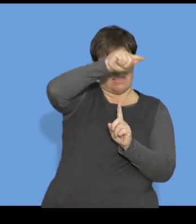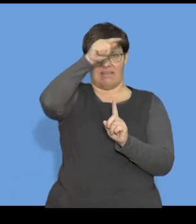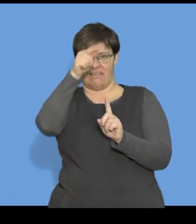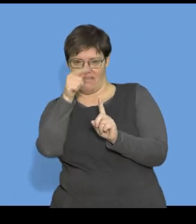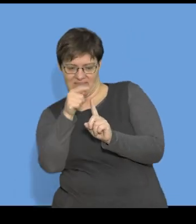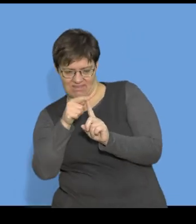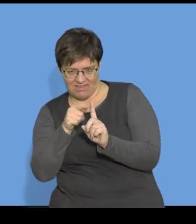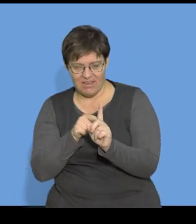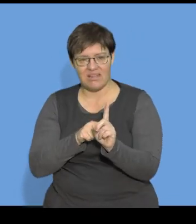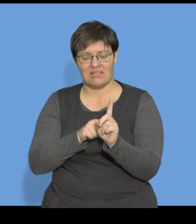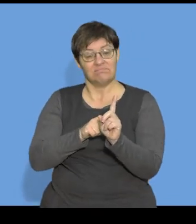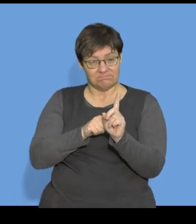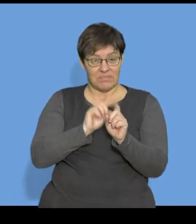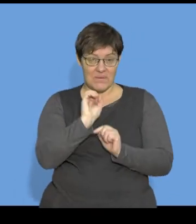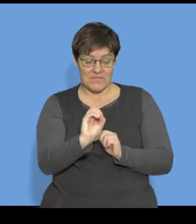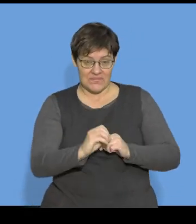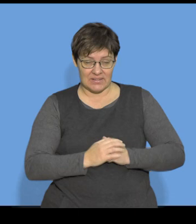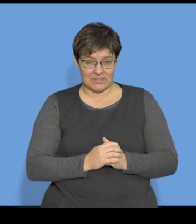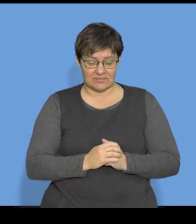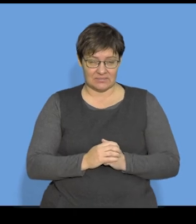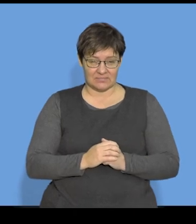and the spinal cord.